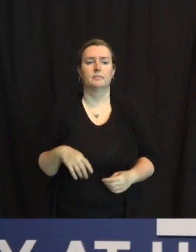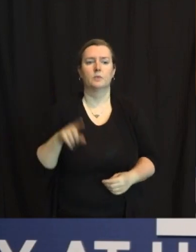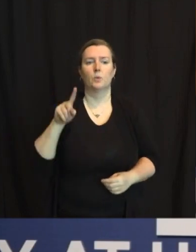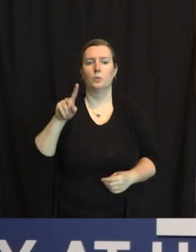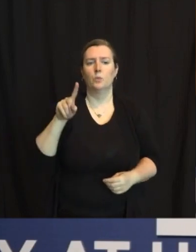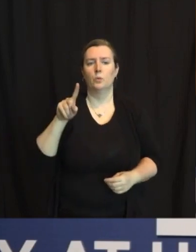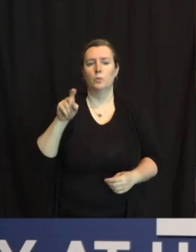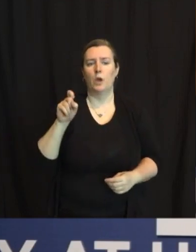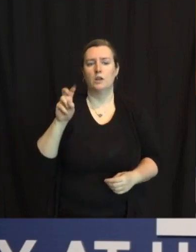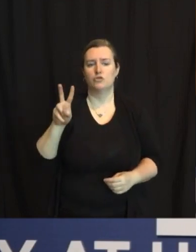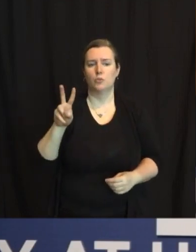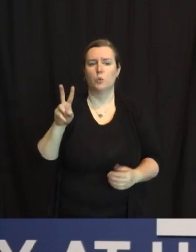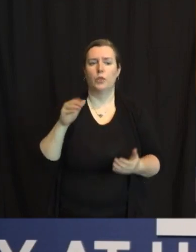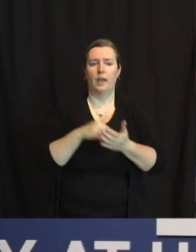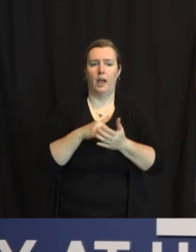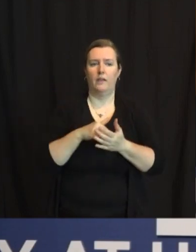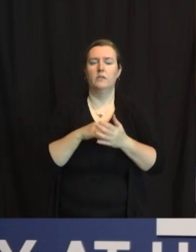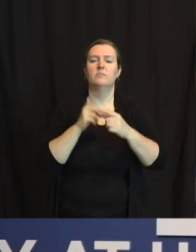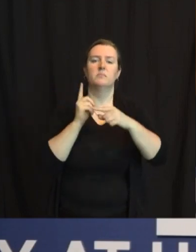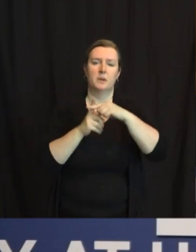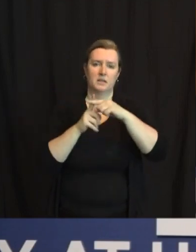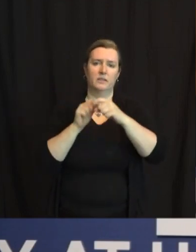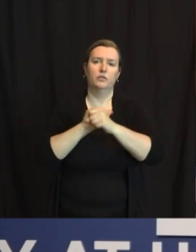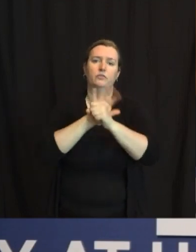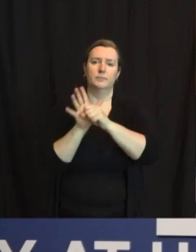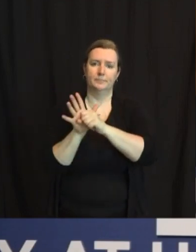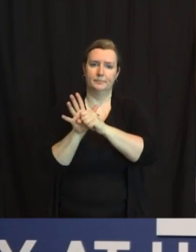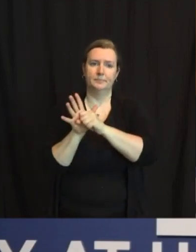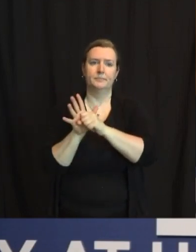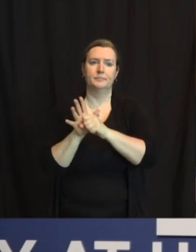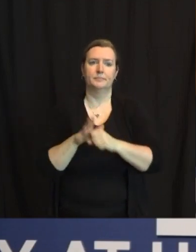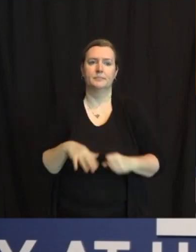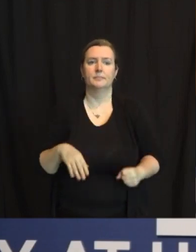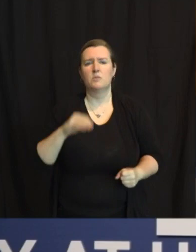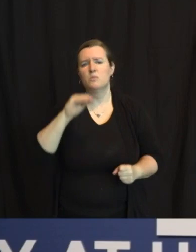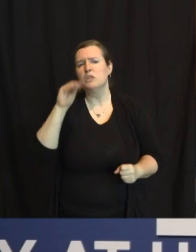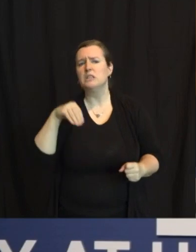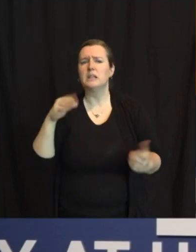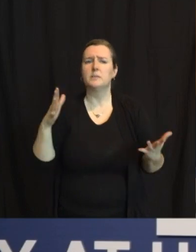102,846 are positive, for a positivity rate of